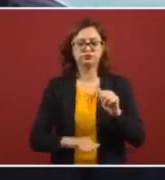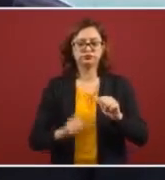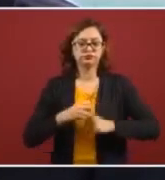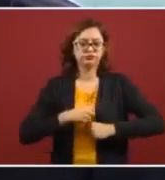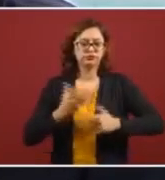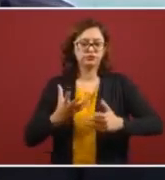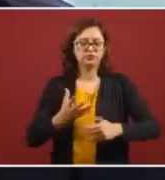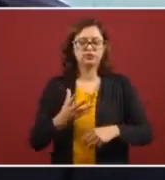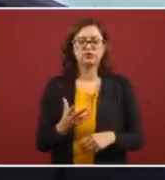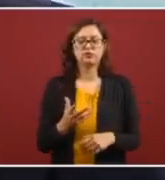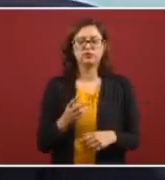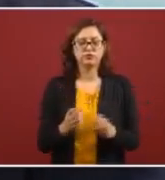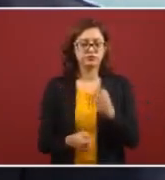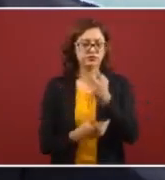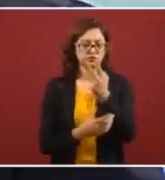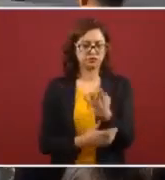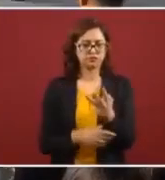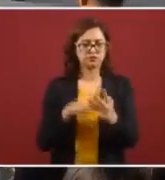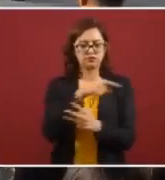Okay.